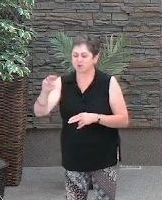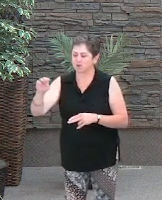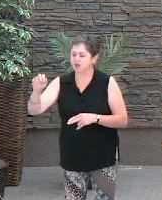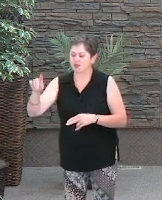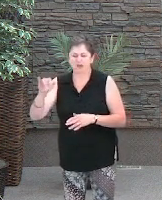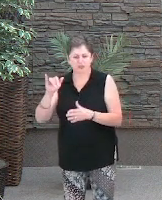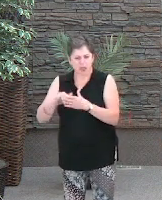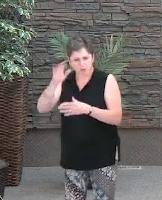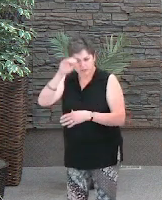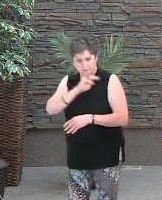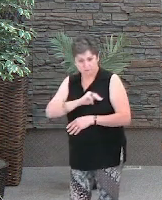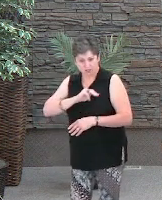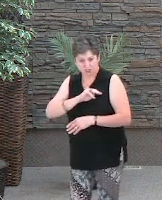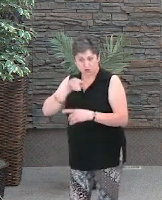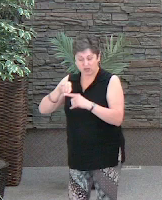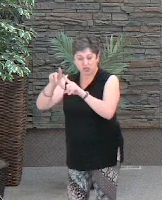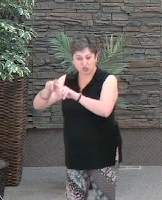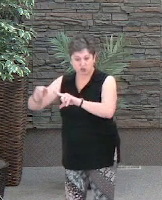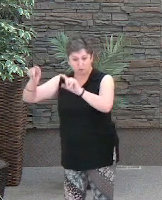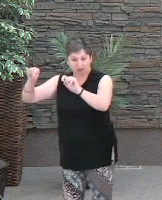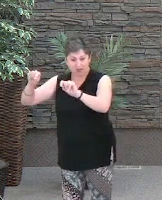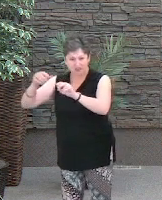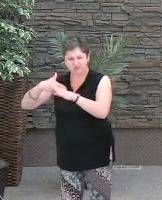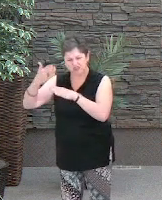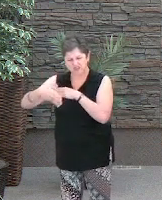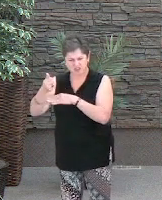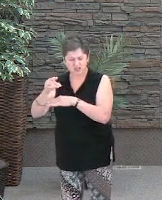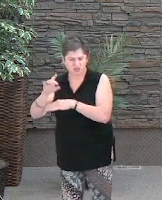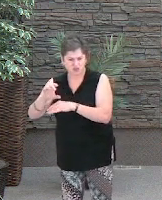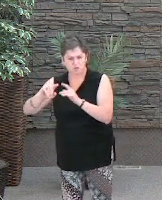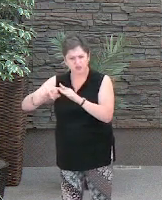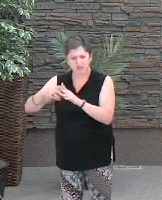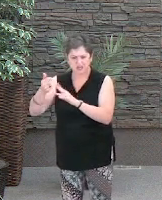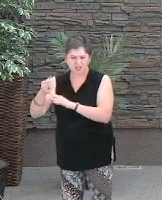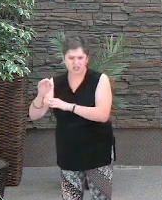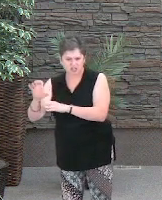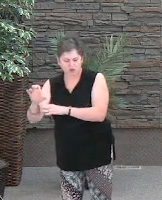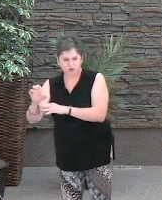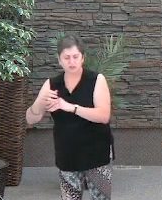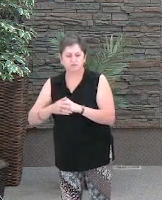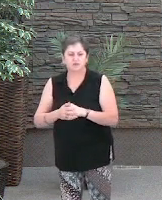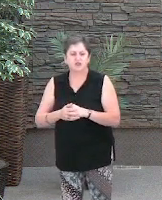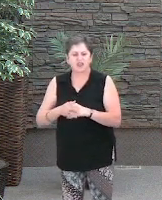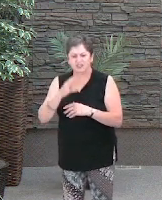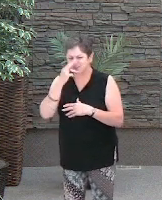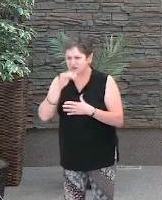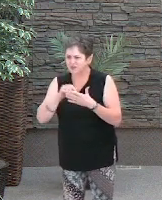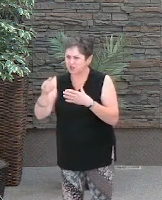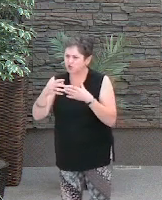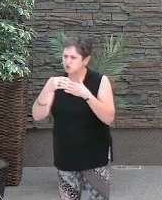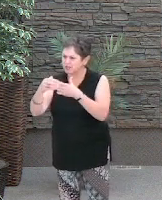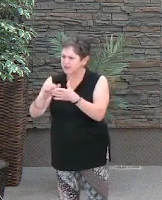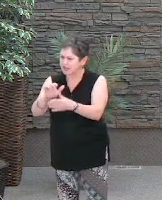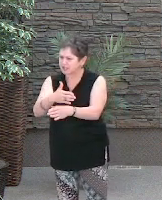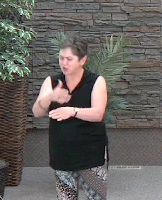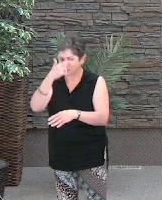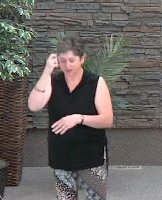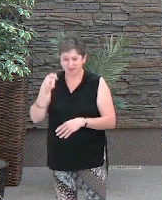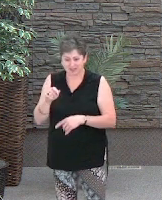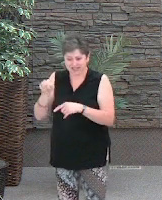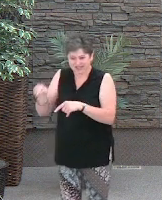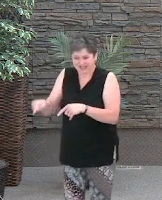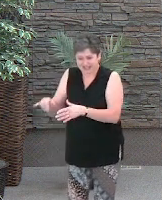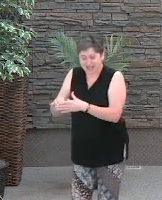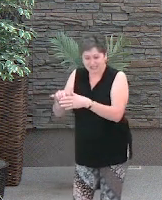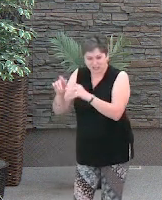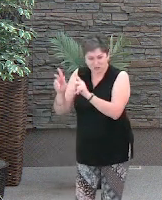McCaleb was a missionary to Japan at the end of the 1800s, the beginning of the 1900s. And it's funny that you should lead that song, because he's the